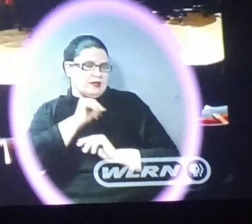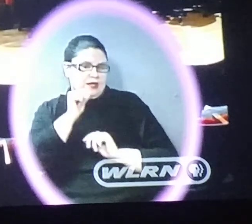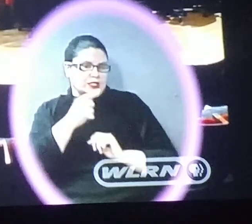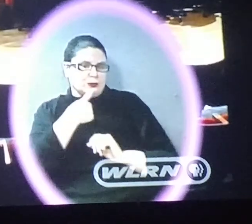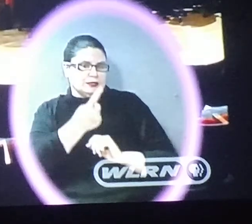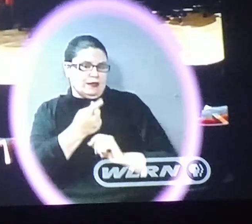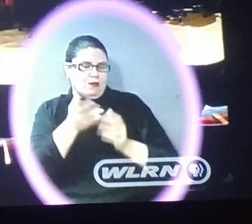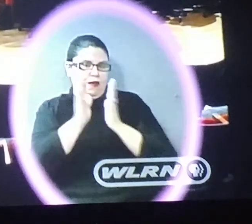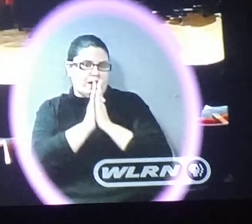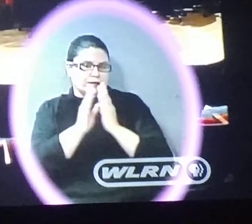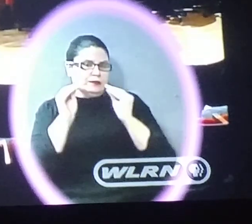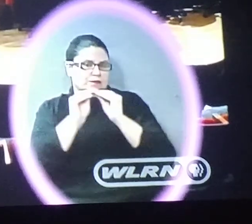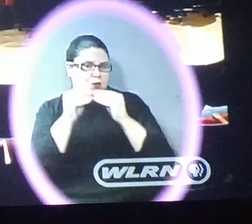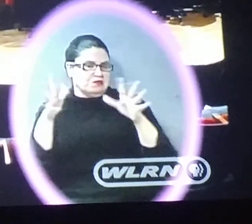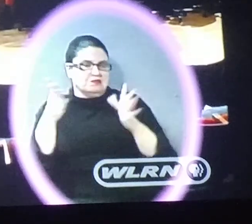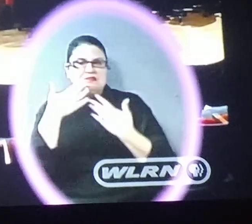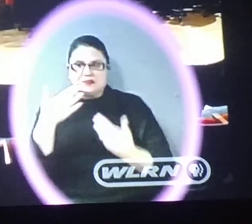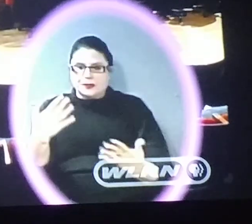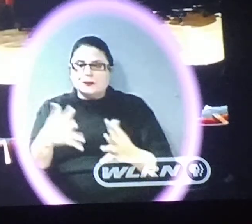Thank you, Madam Chair.